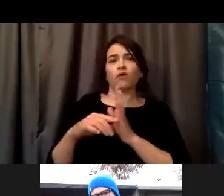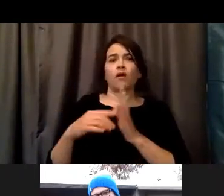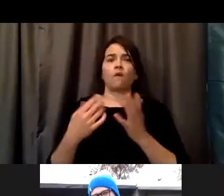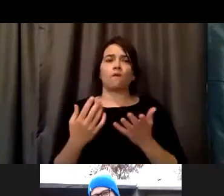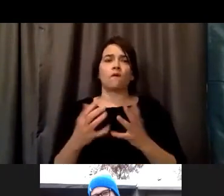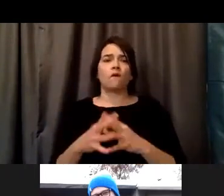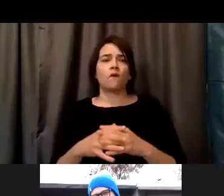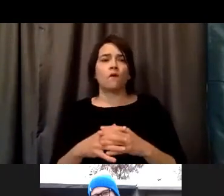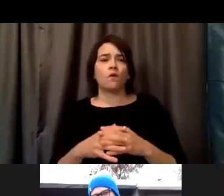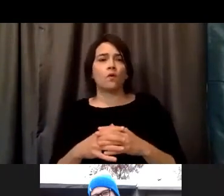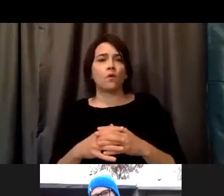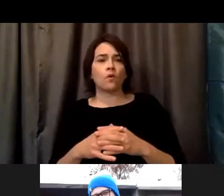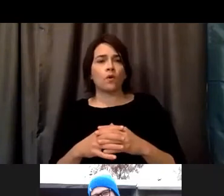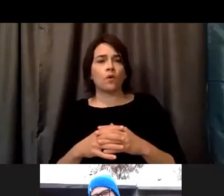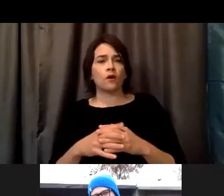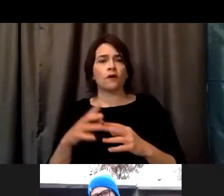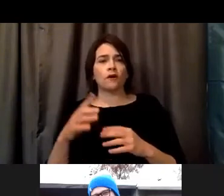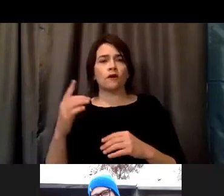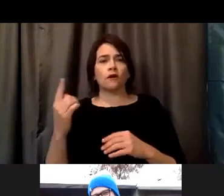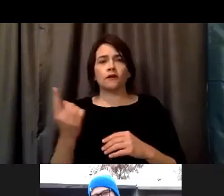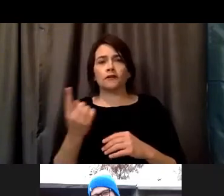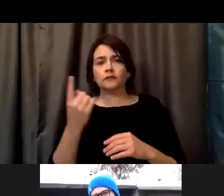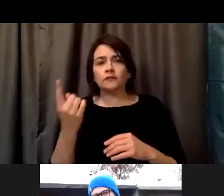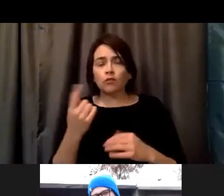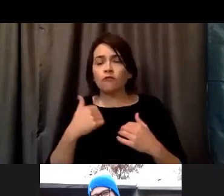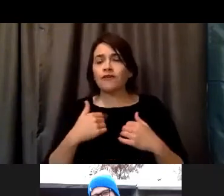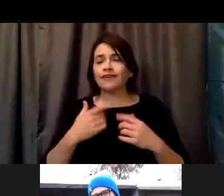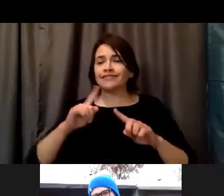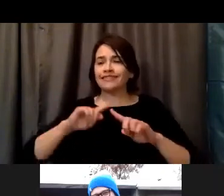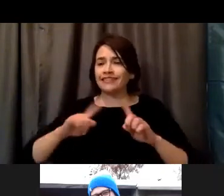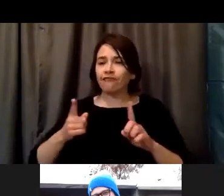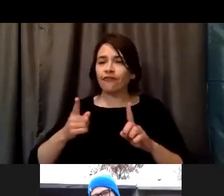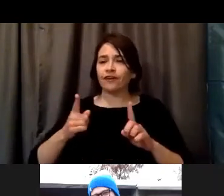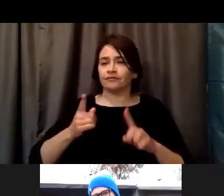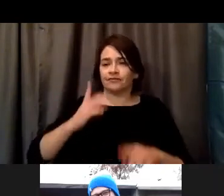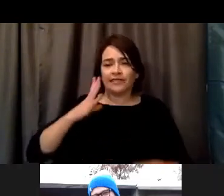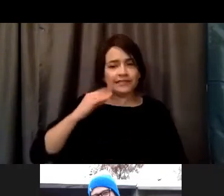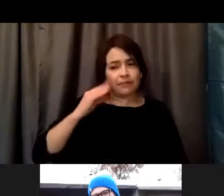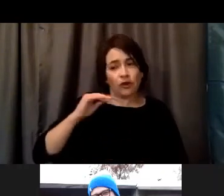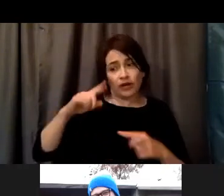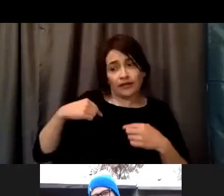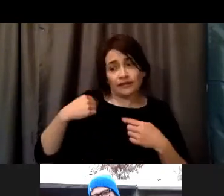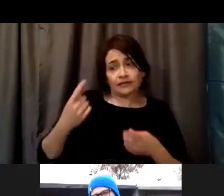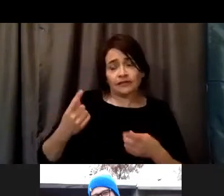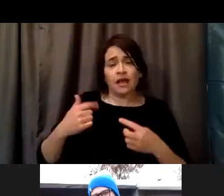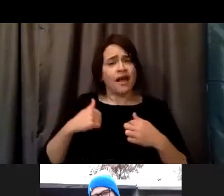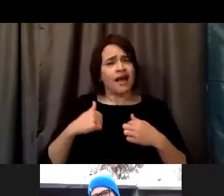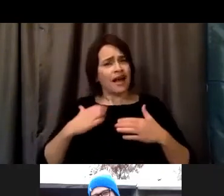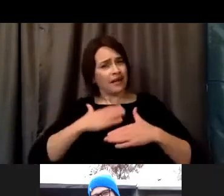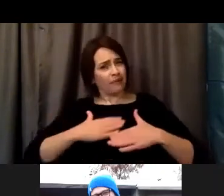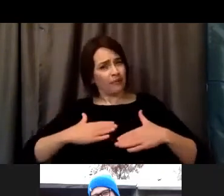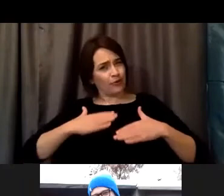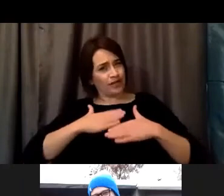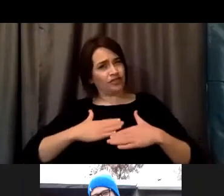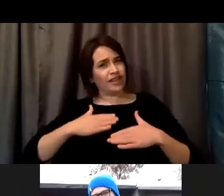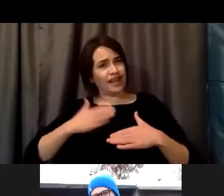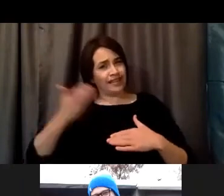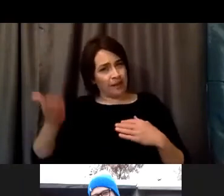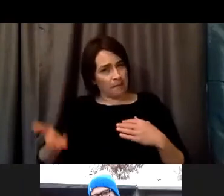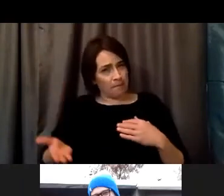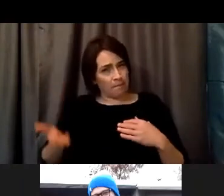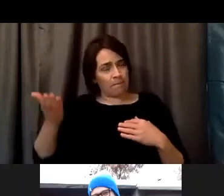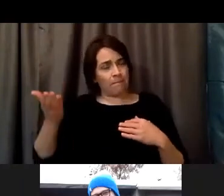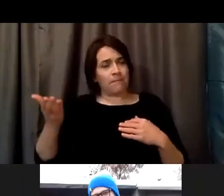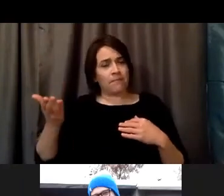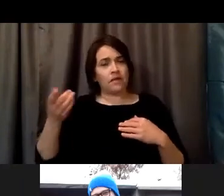or someone who may have walked a different journey in life, I've come to appreciate them because they're bringing a different perspective. They're bringing a